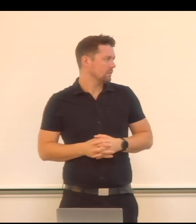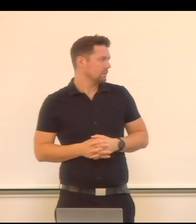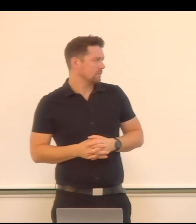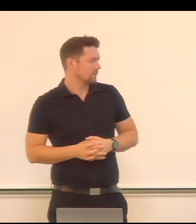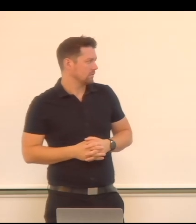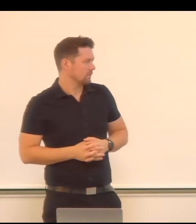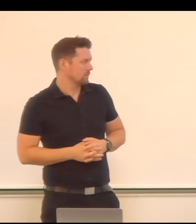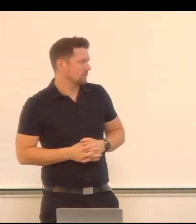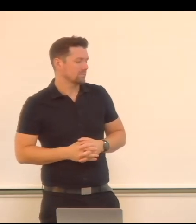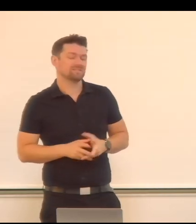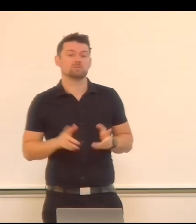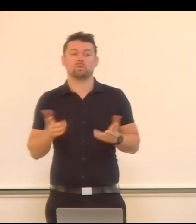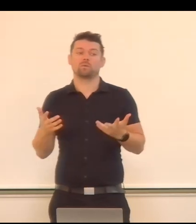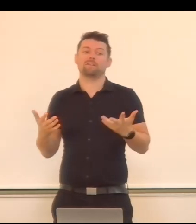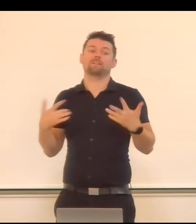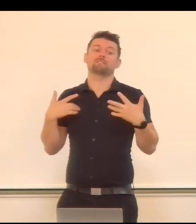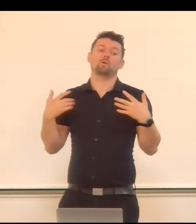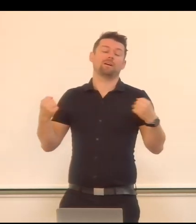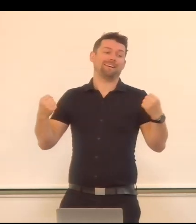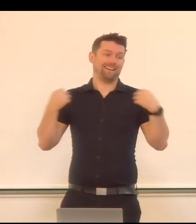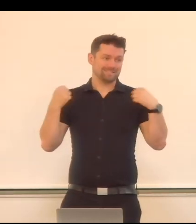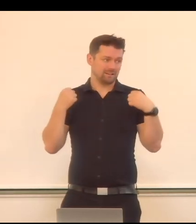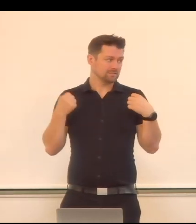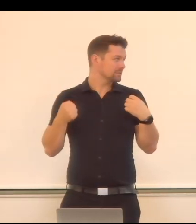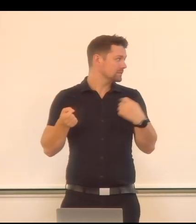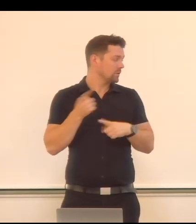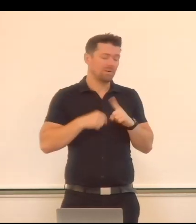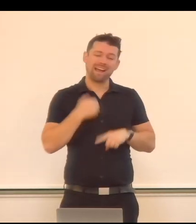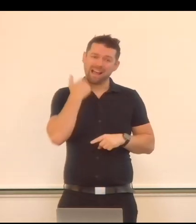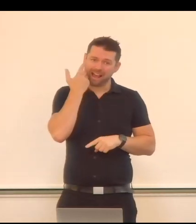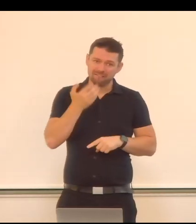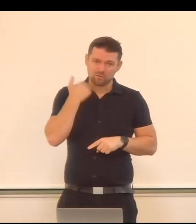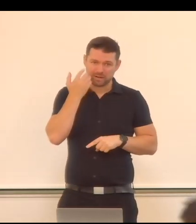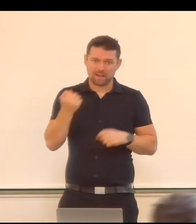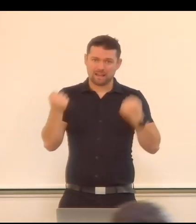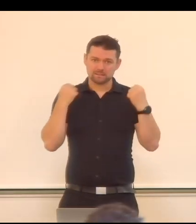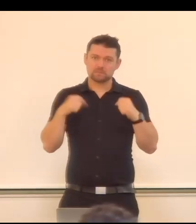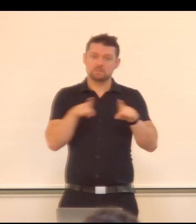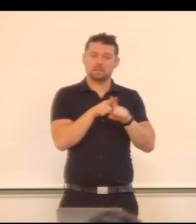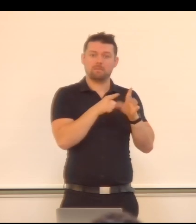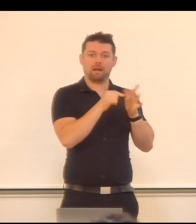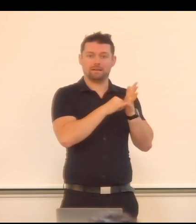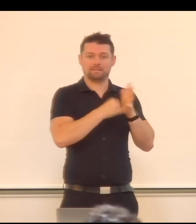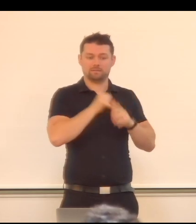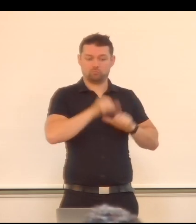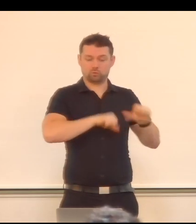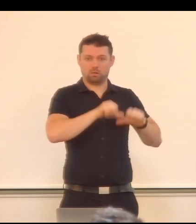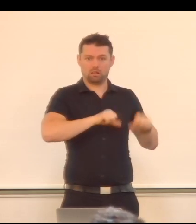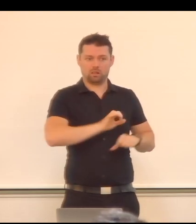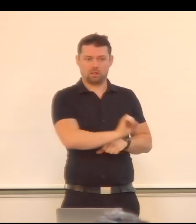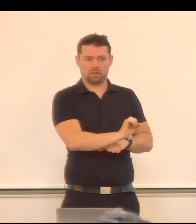As far as exercise, we were doing exercise daily, like an ISS protocol,